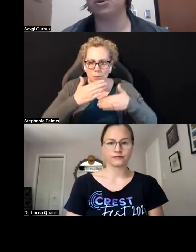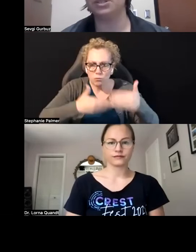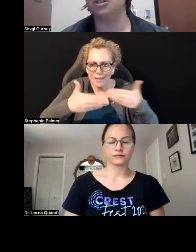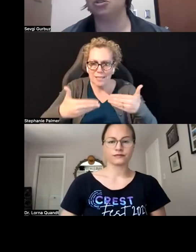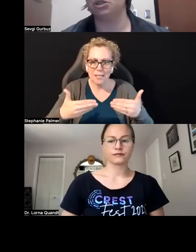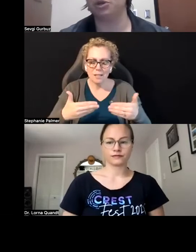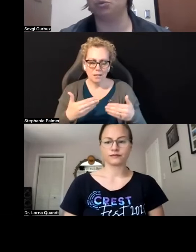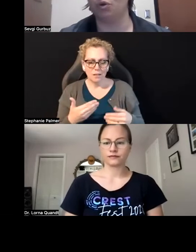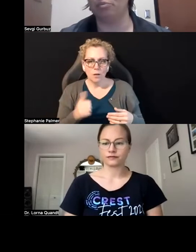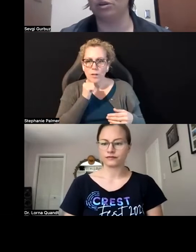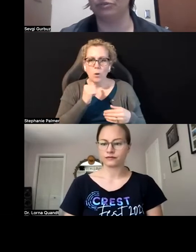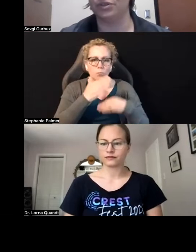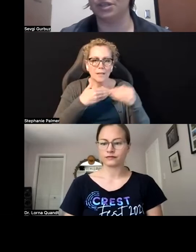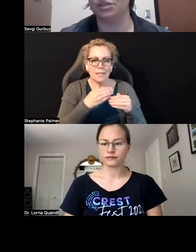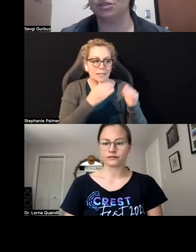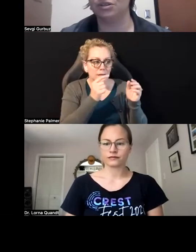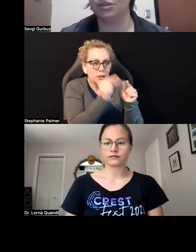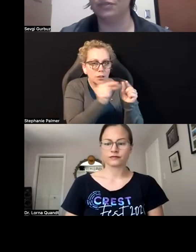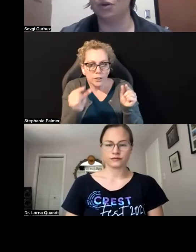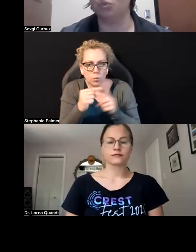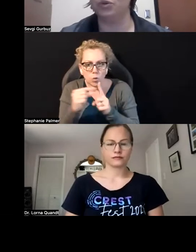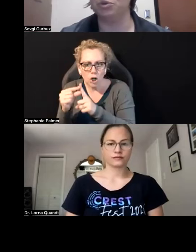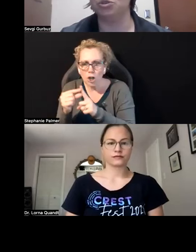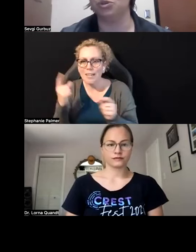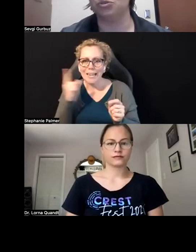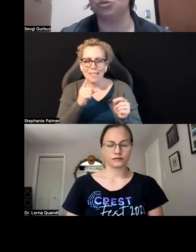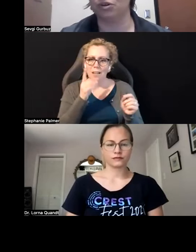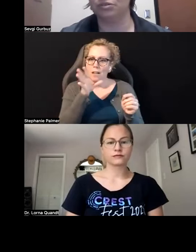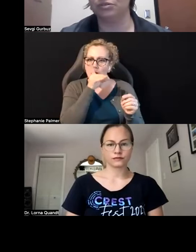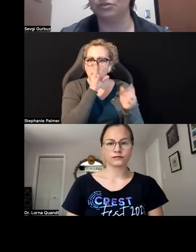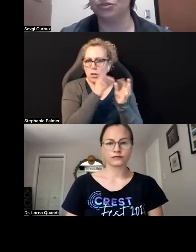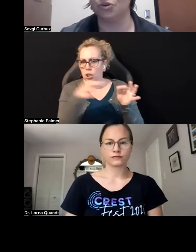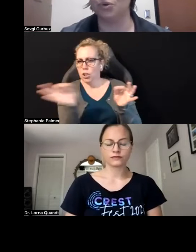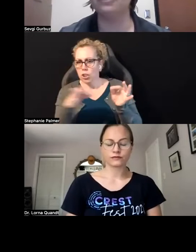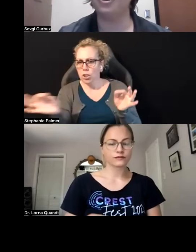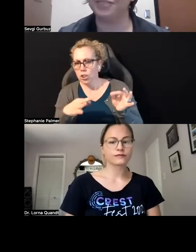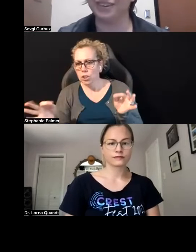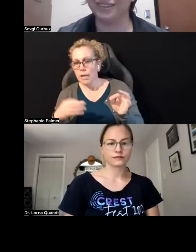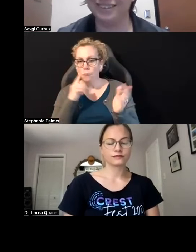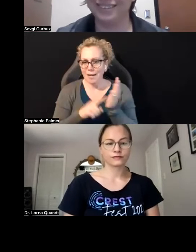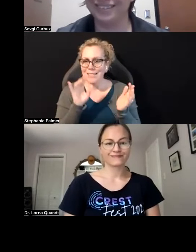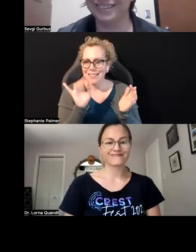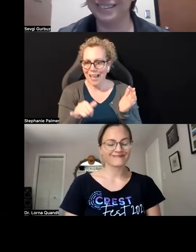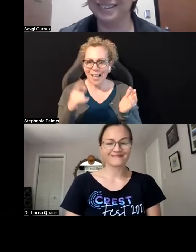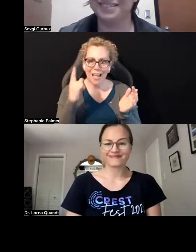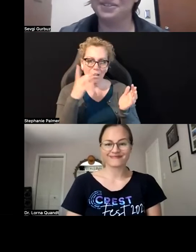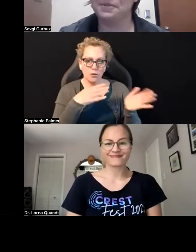speech processing is a much better role model for this than what we've been doing so far. So we're evolving.